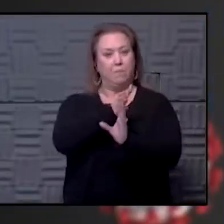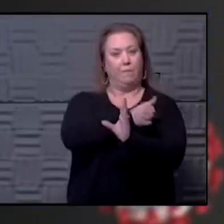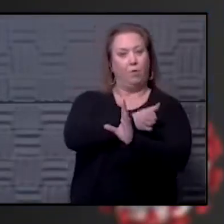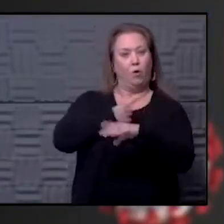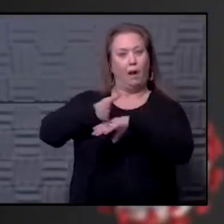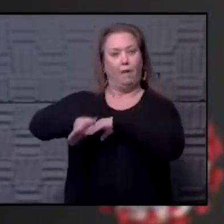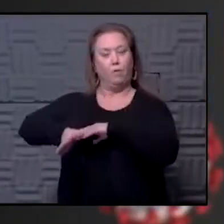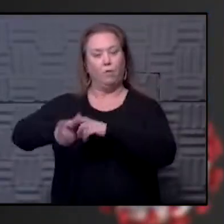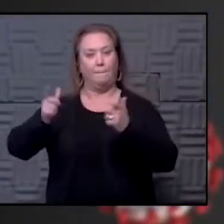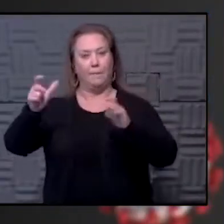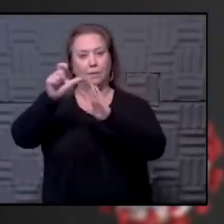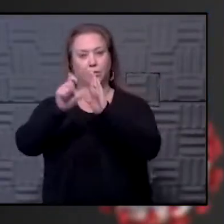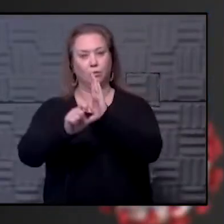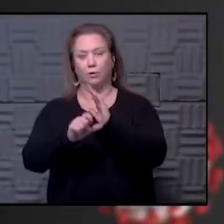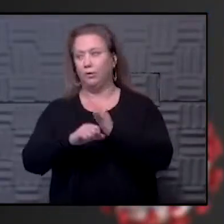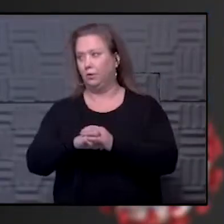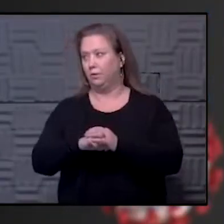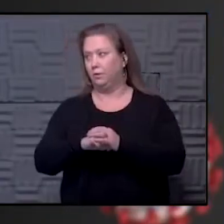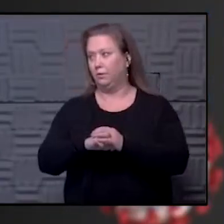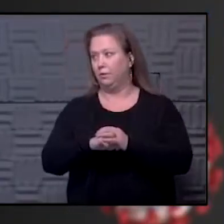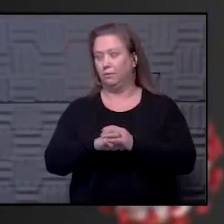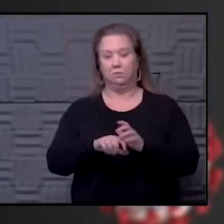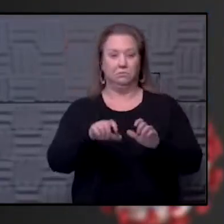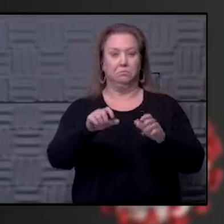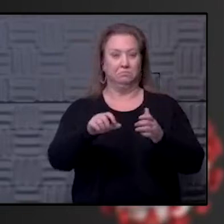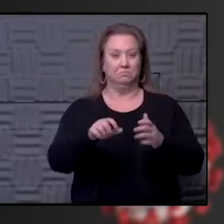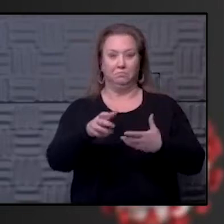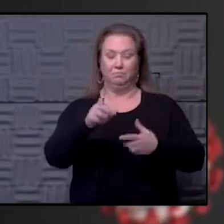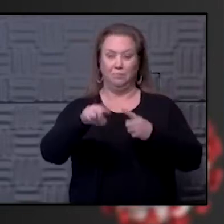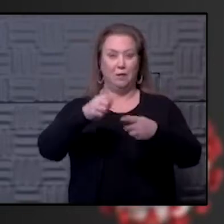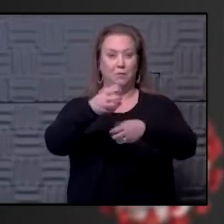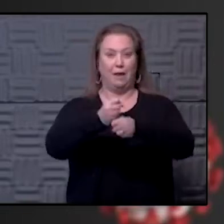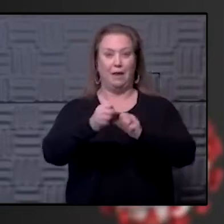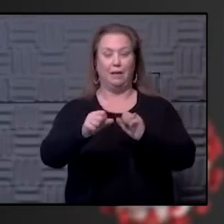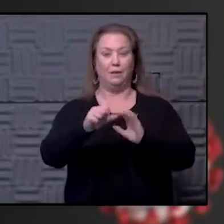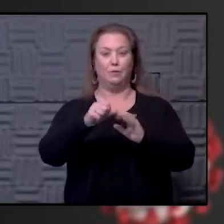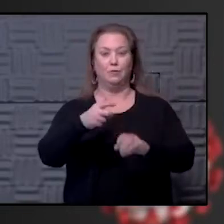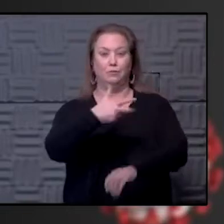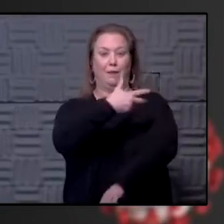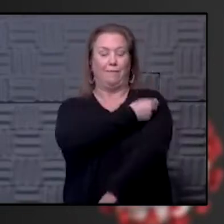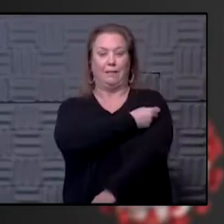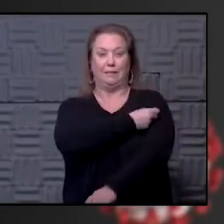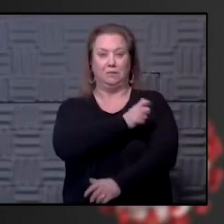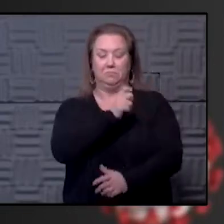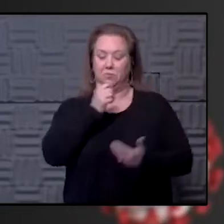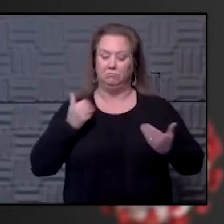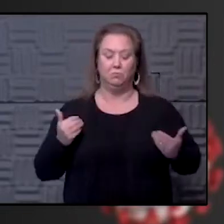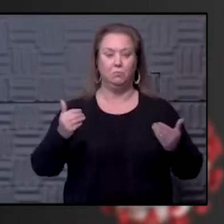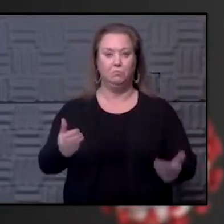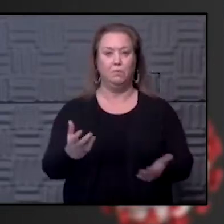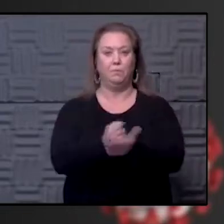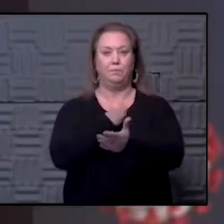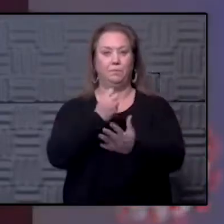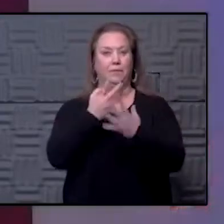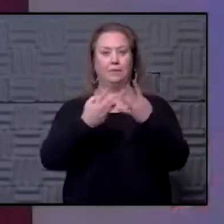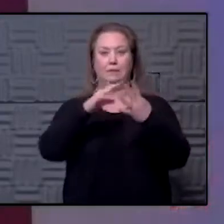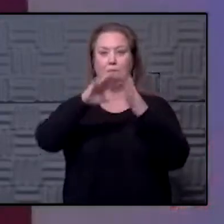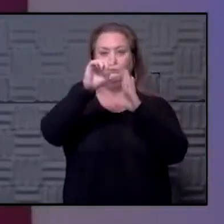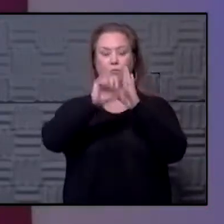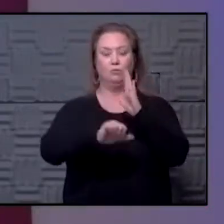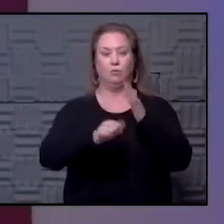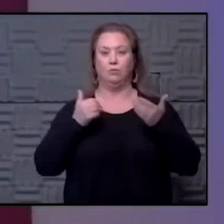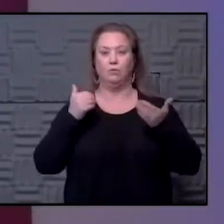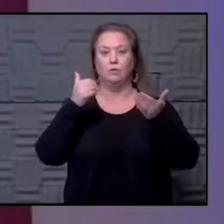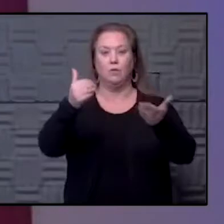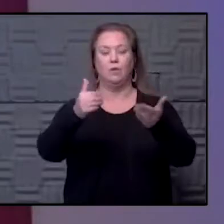after a major surgery? I would say get your vaccine as soon as you're eligible. Once you get that call, don't hesitate whether you have a scheduled surgery or not.